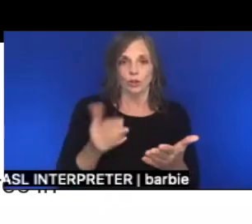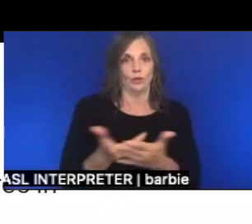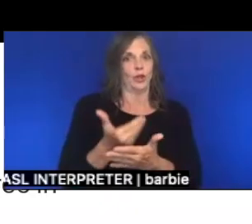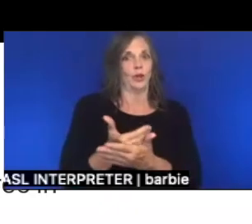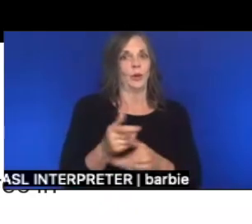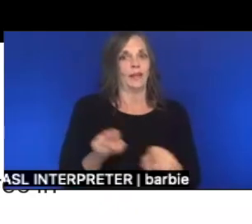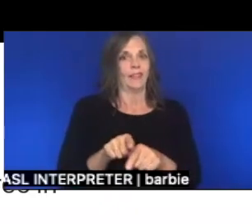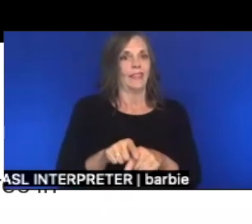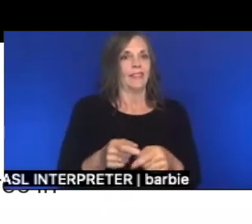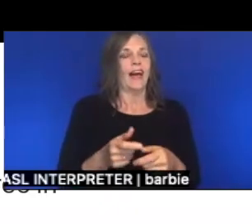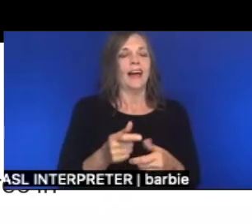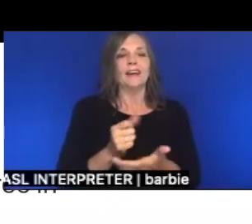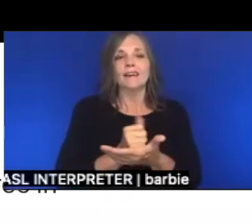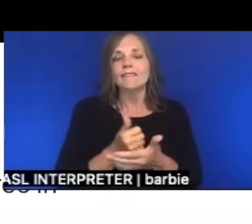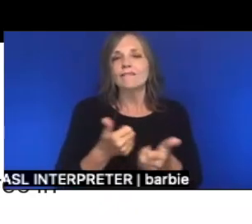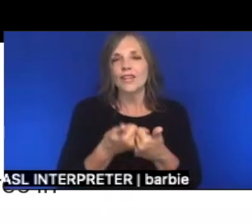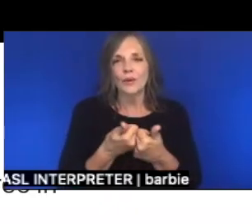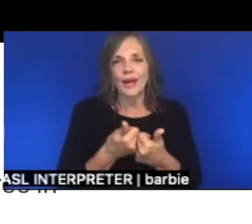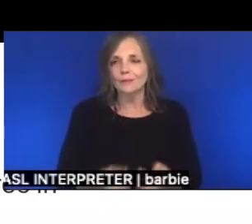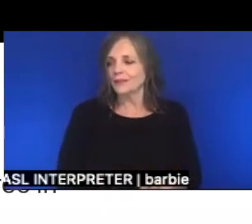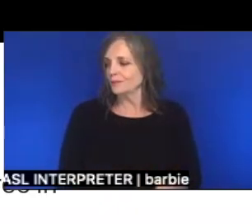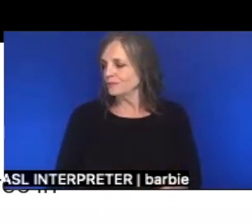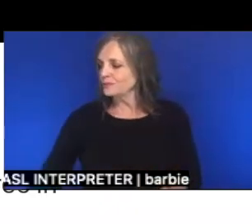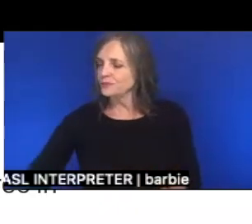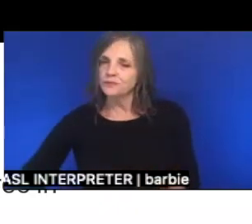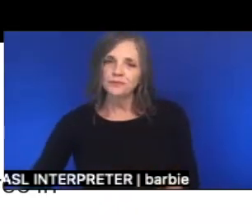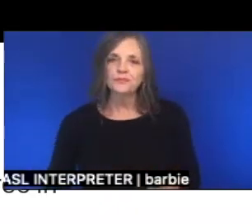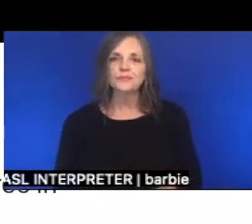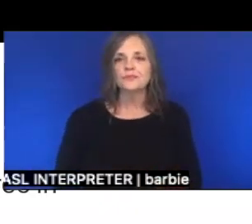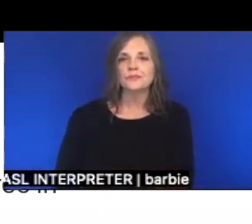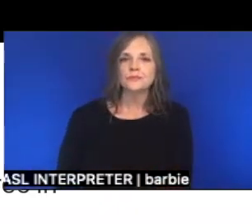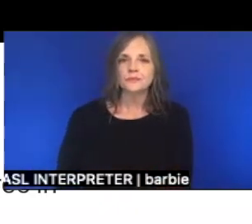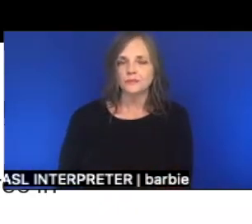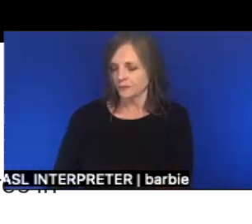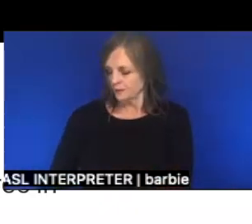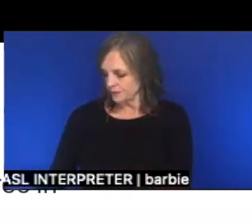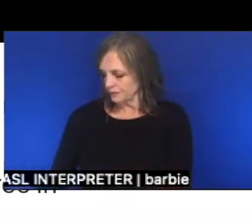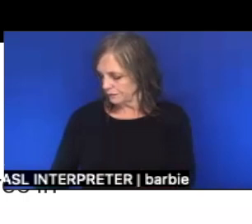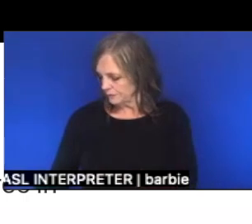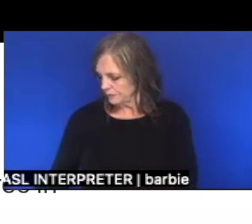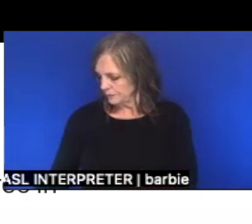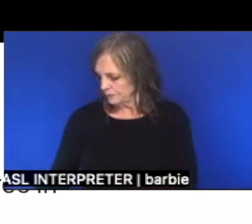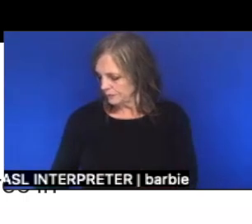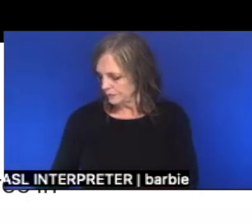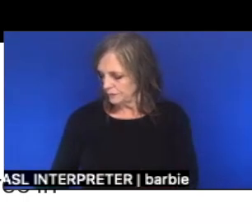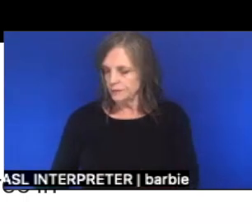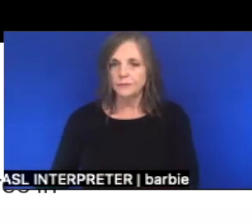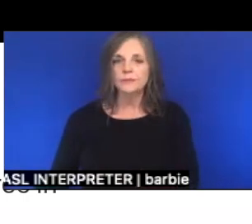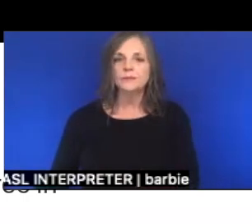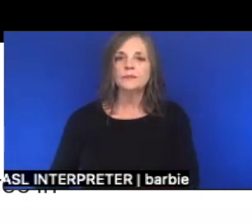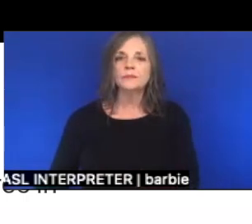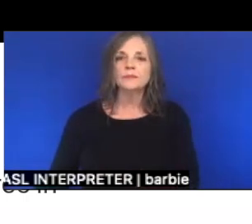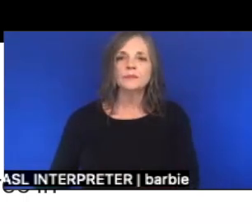video games. I ended up doing my master thesis into the topic of video game localization